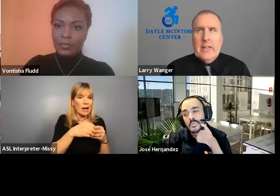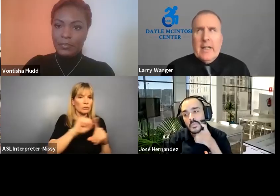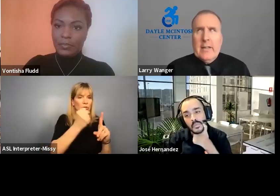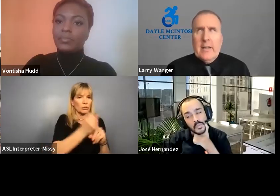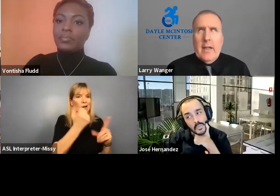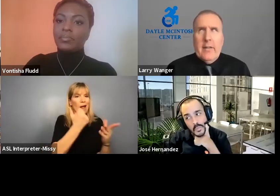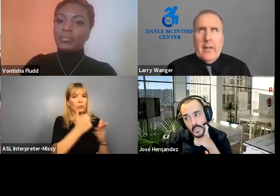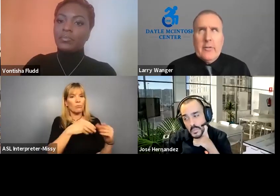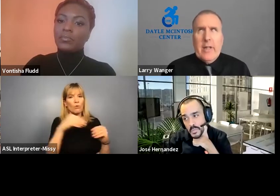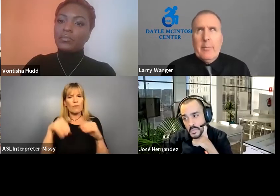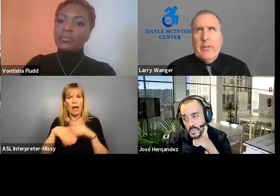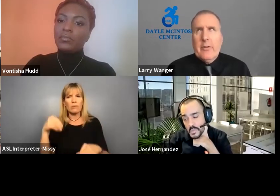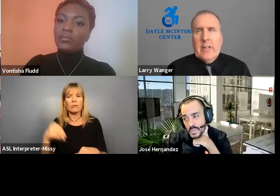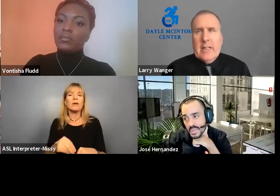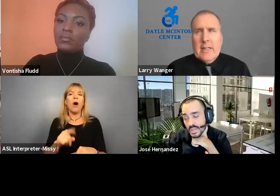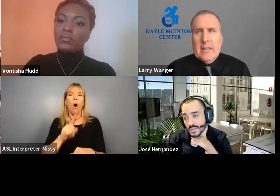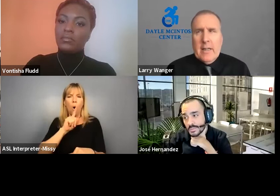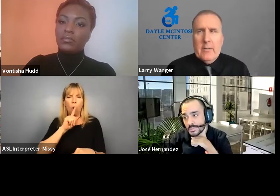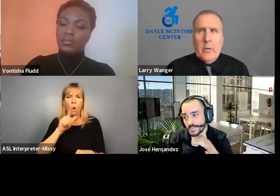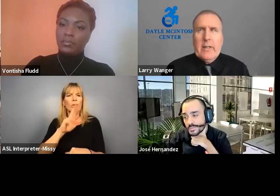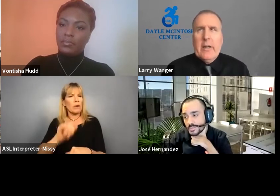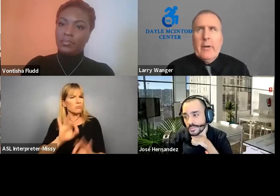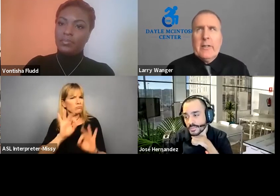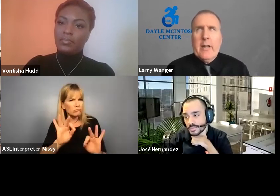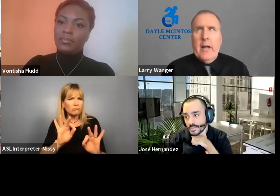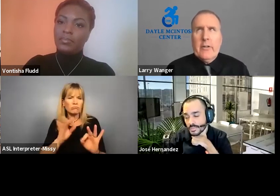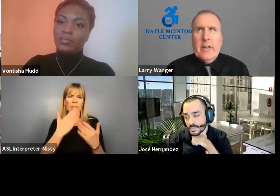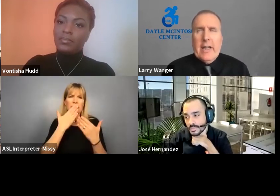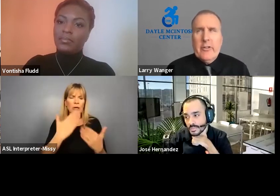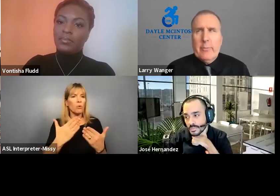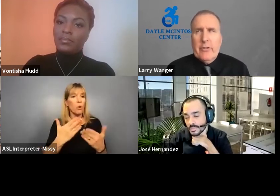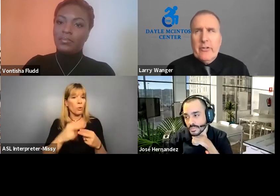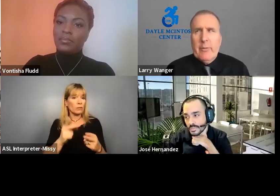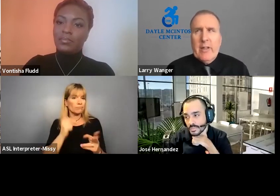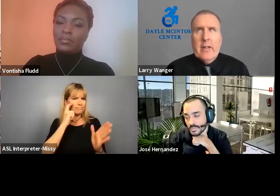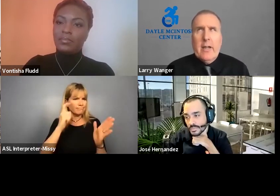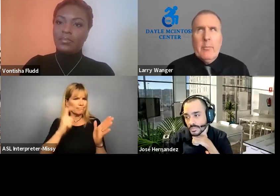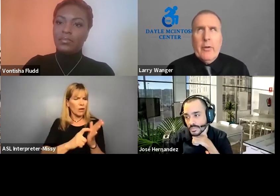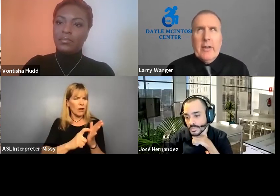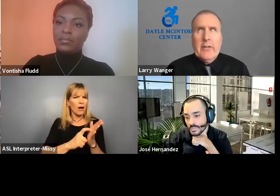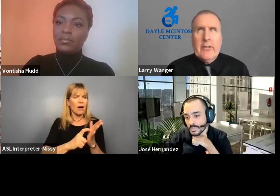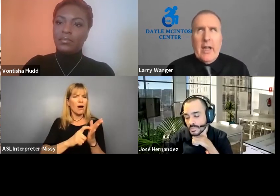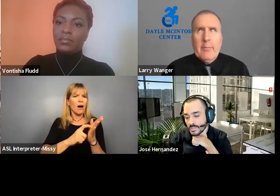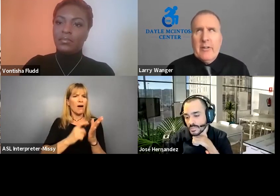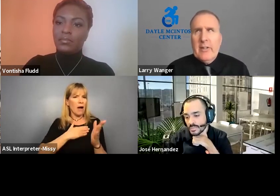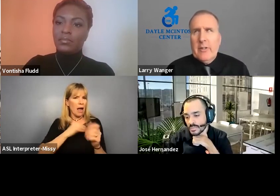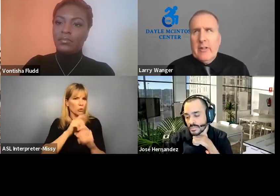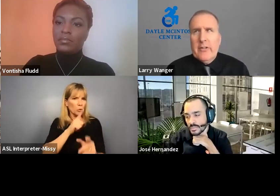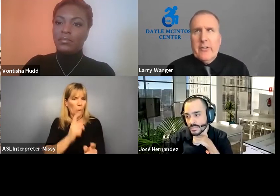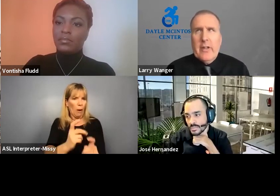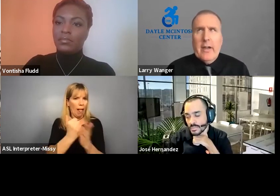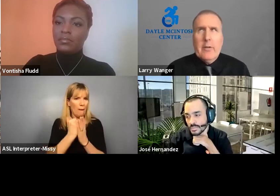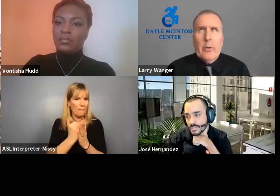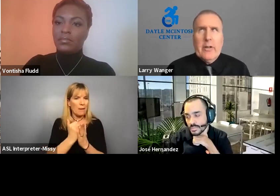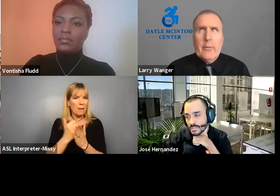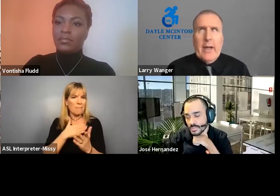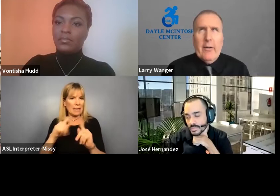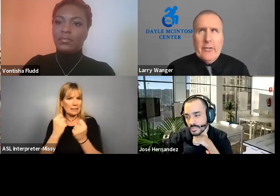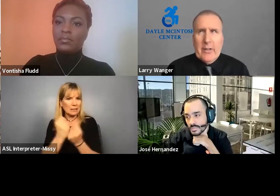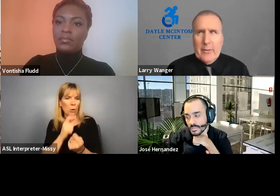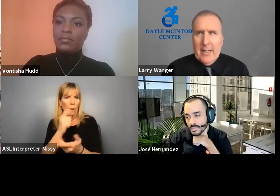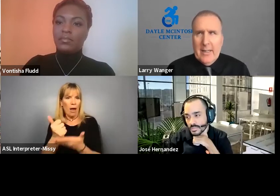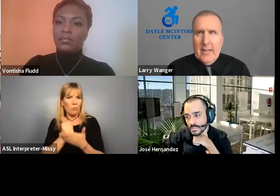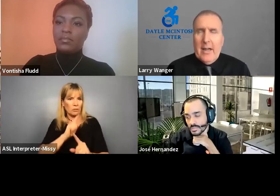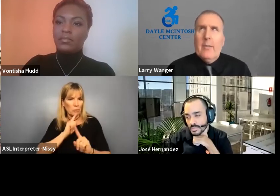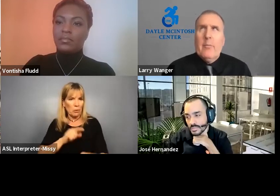Absolutely. And thanks for the opportunity. And, and quickly, I want to acknowledge the contributions of my employees, uh, my team to this, uh, report as